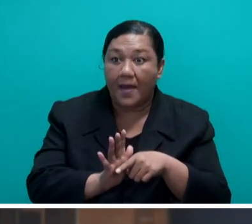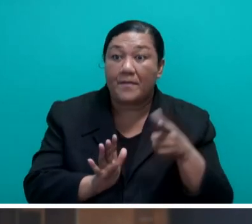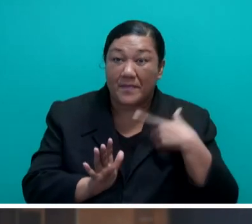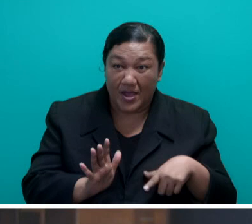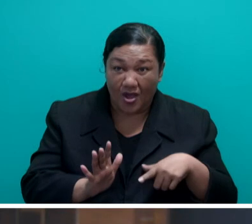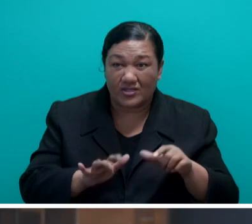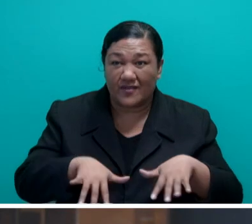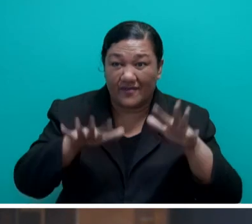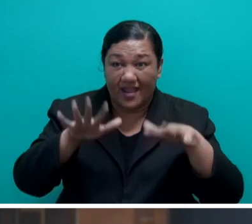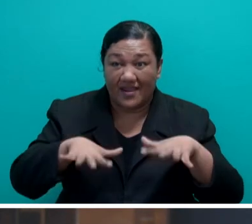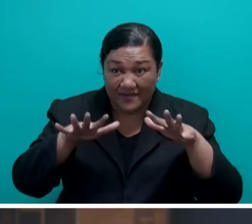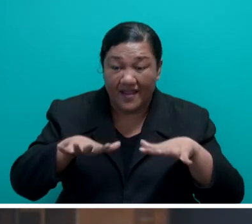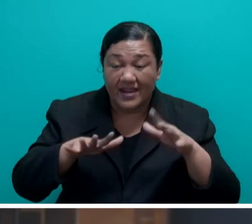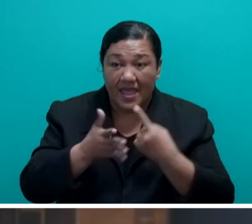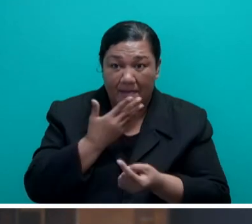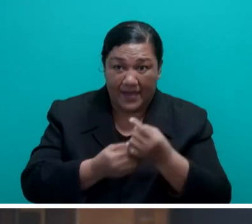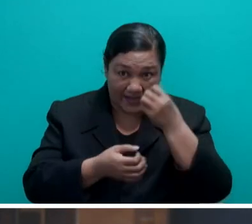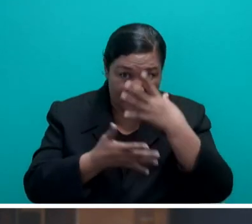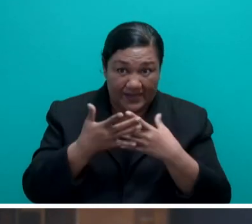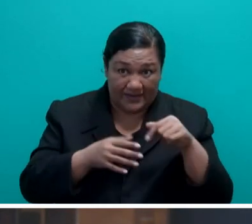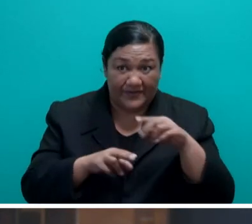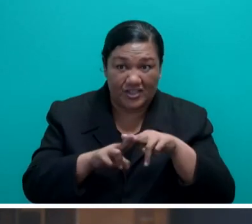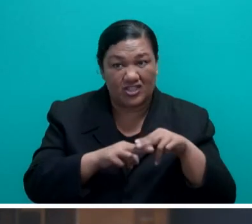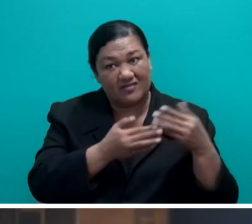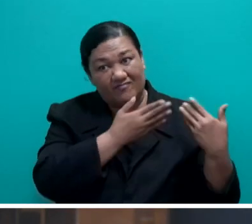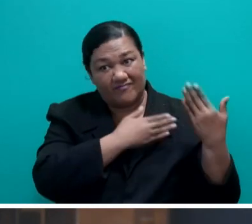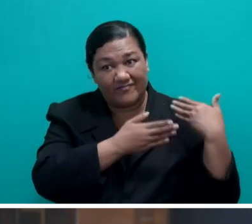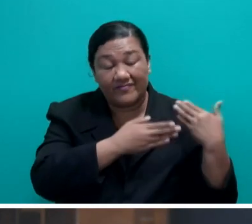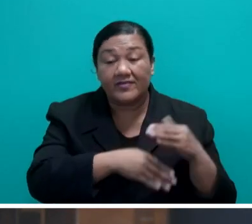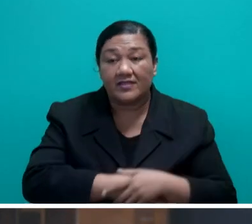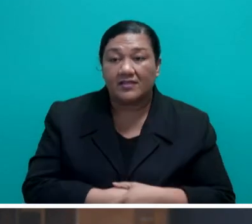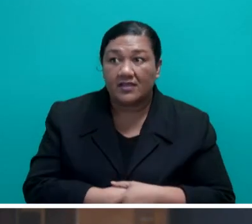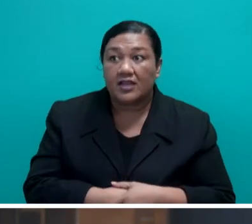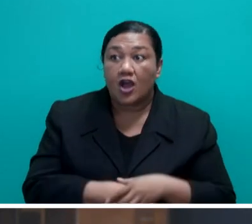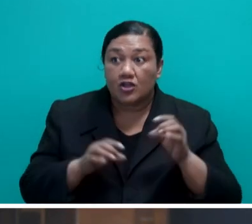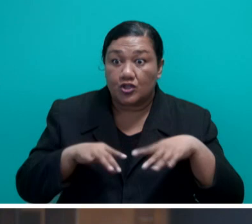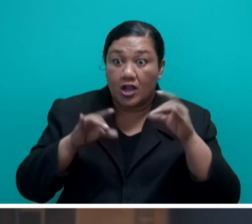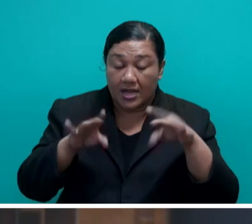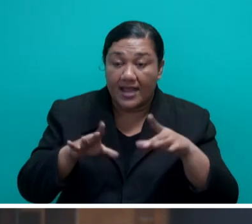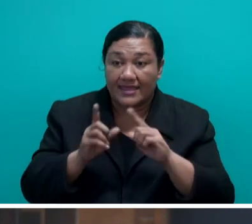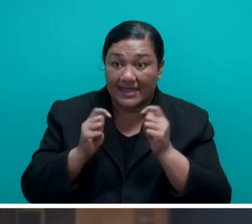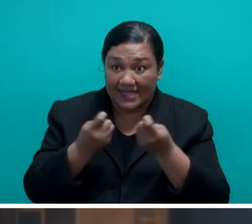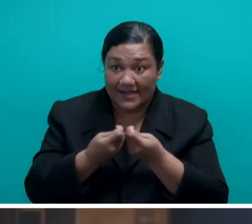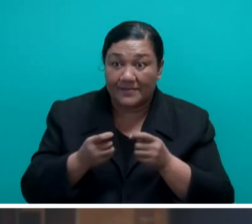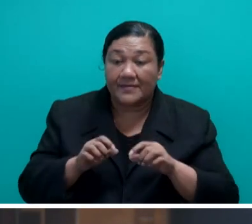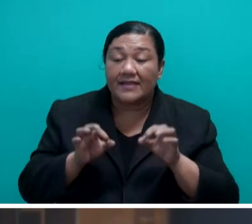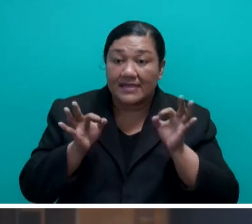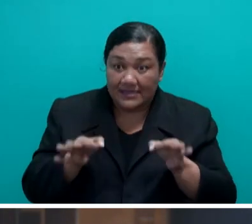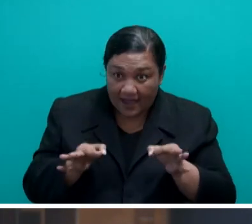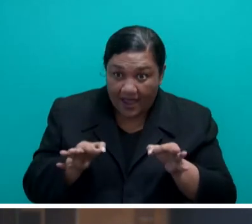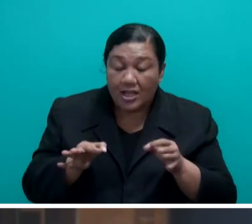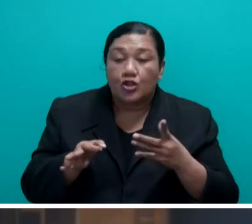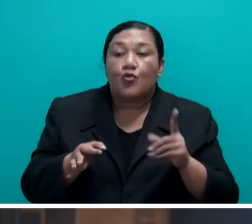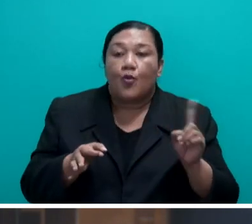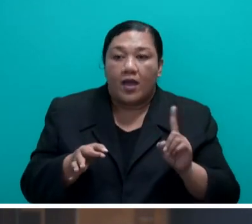were experiencing here in Fiji, at the last moment, the Australian team decided to give us time to